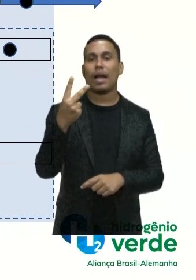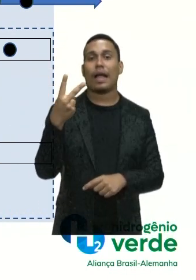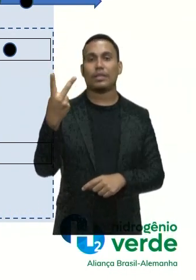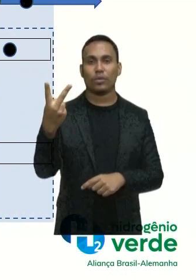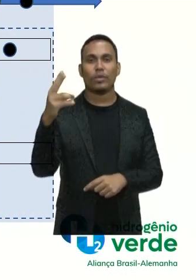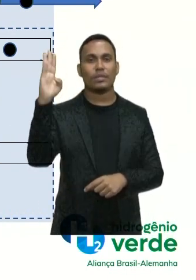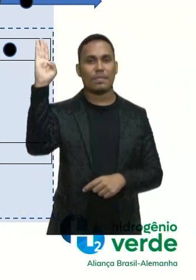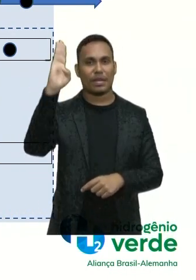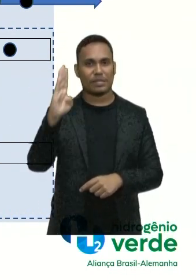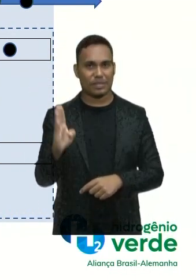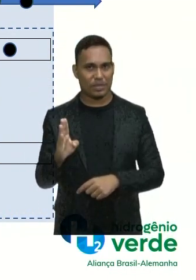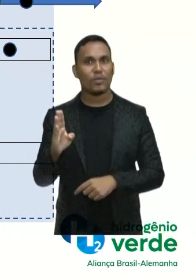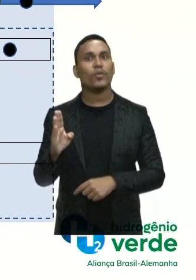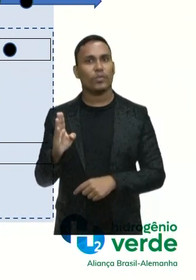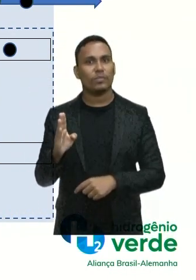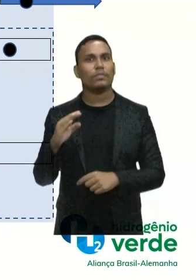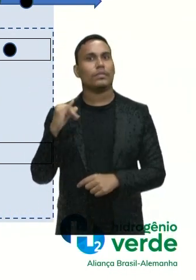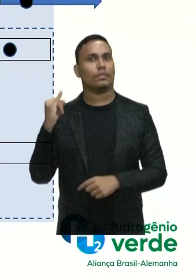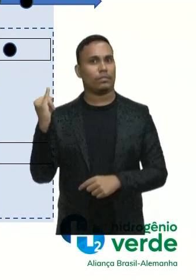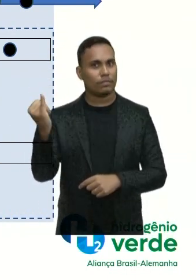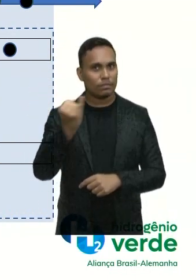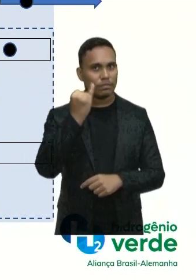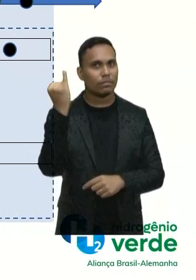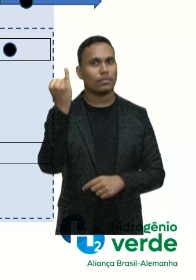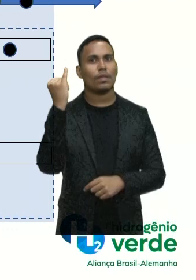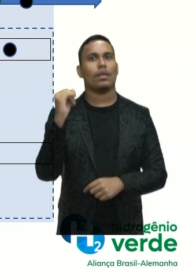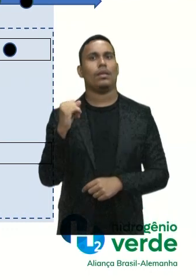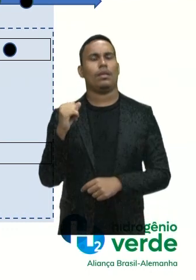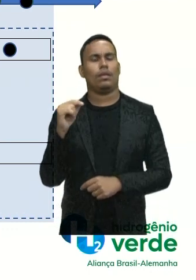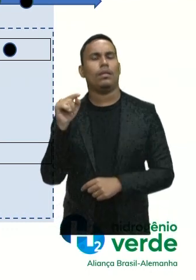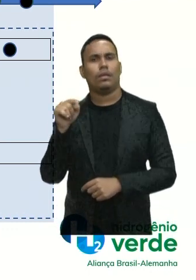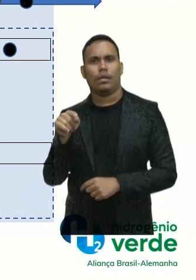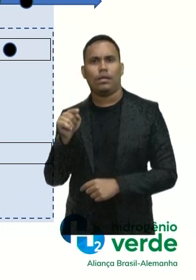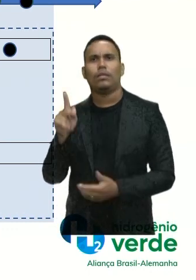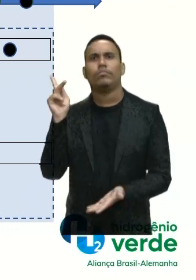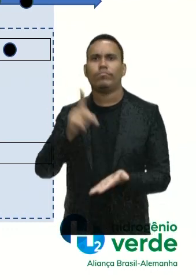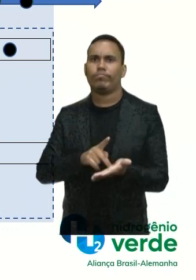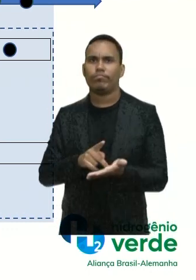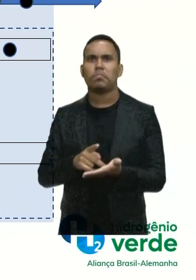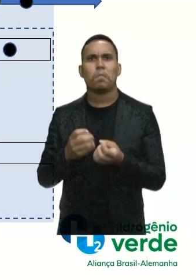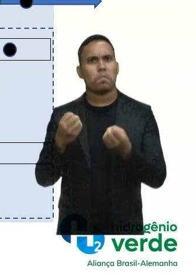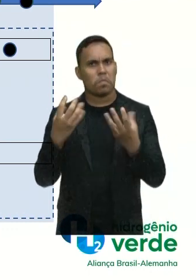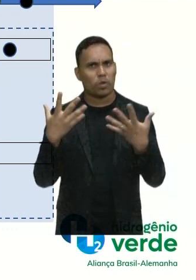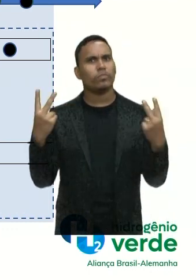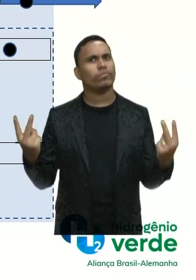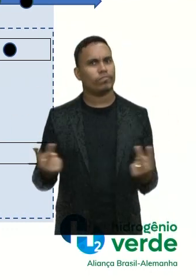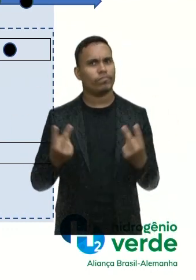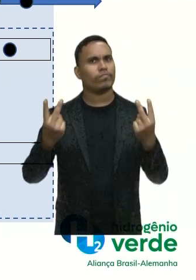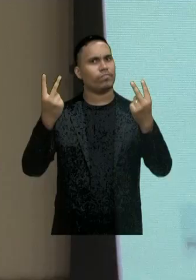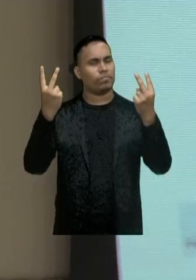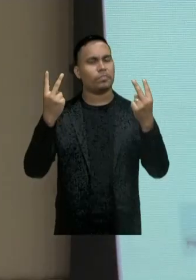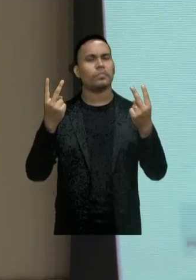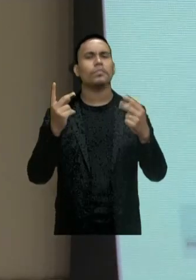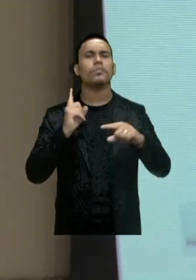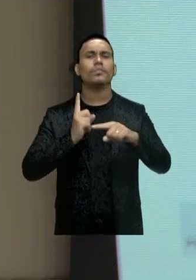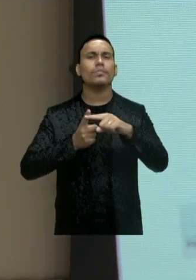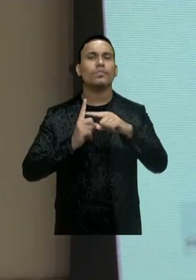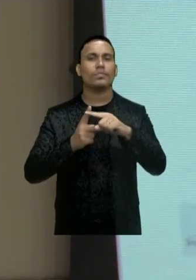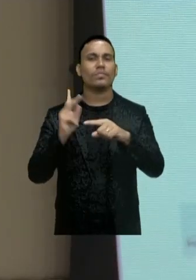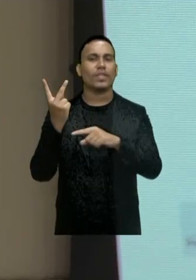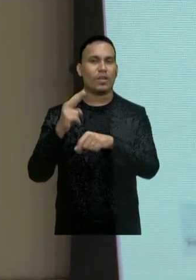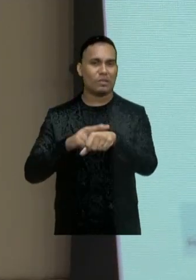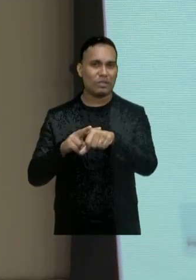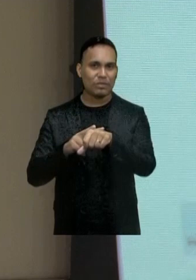This program is very important. Tem uma importância. There is extreme importance